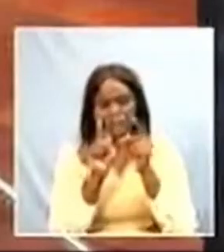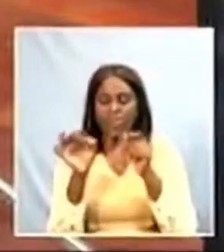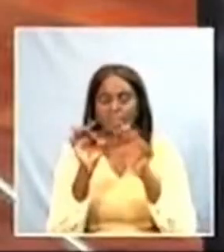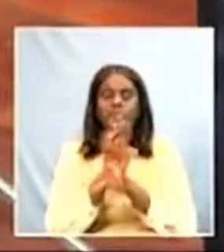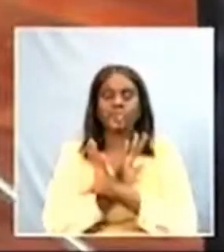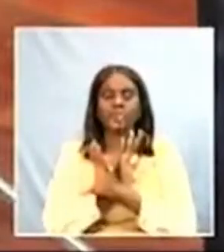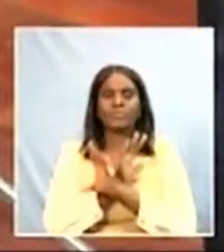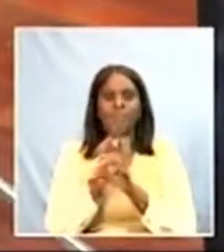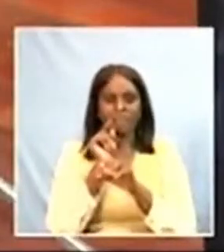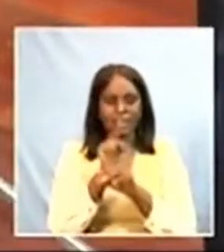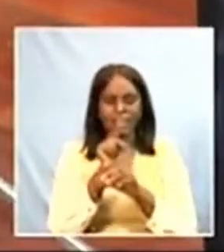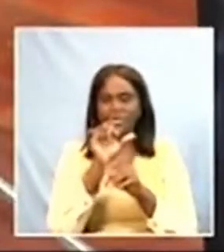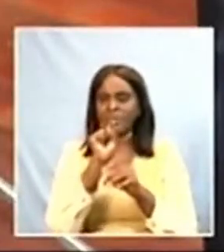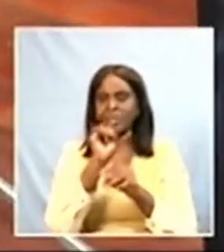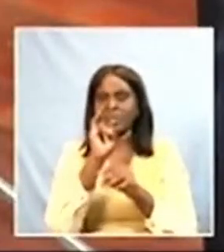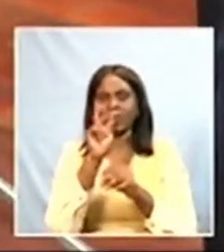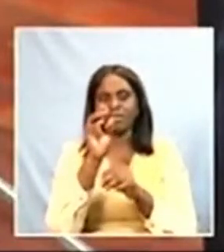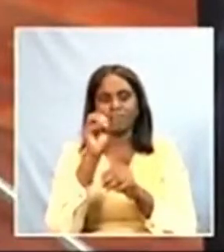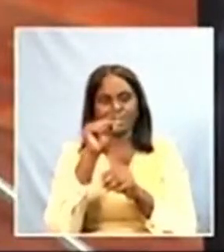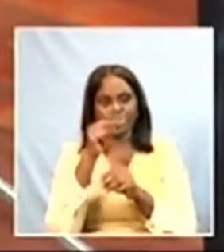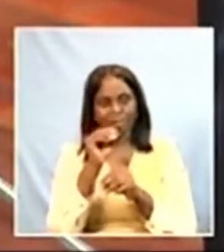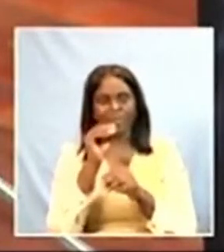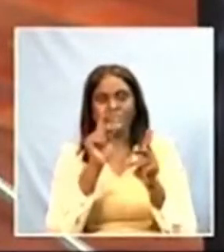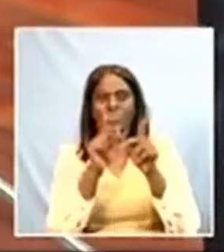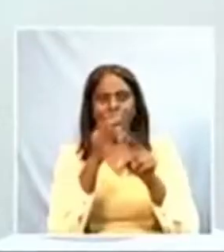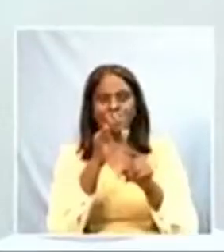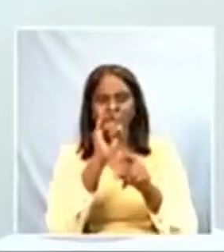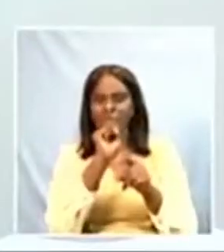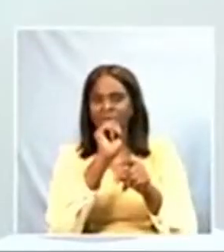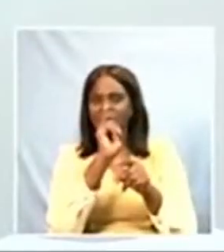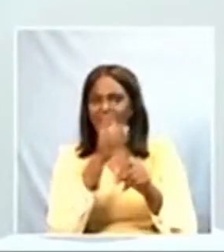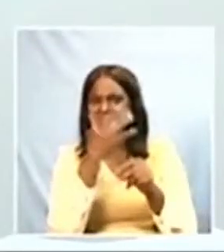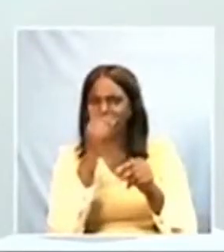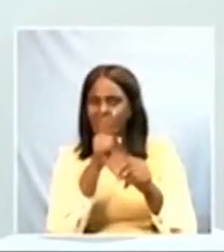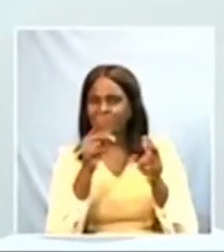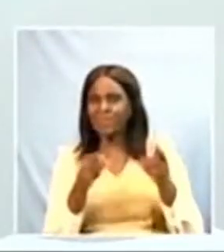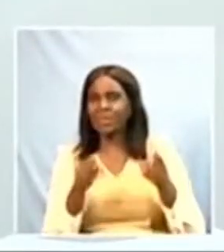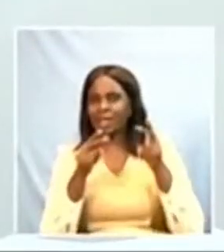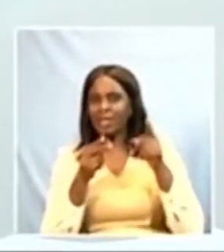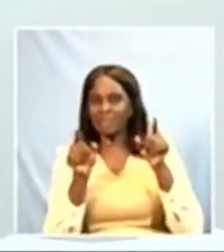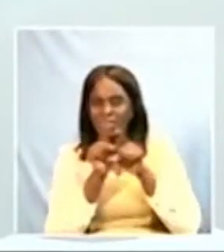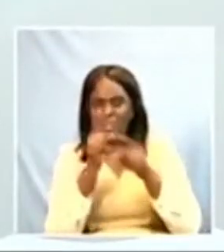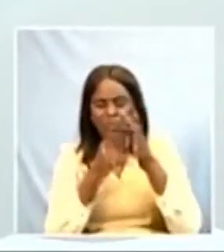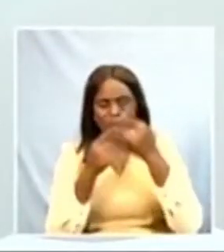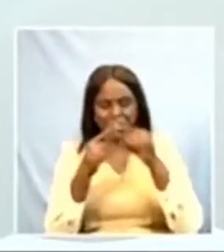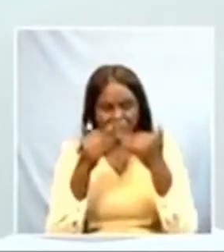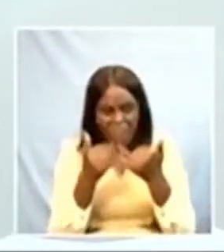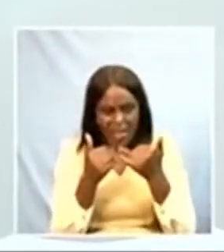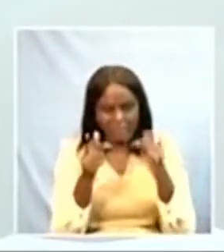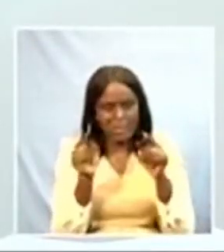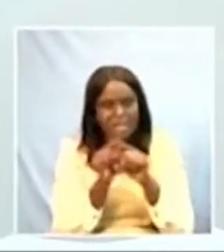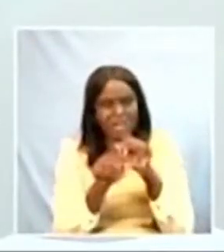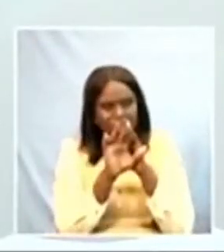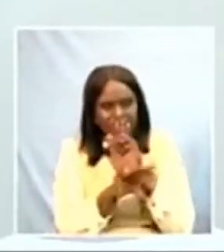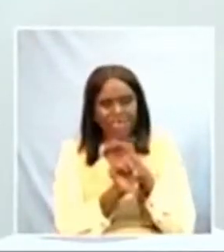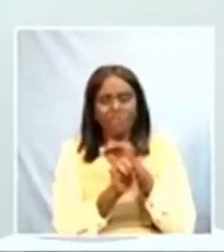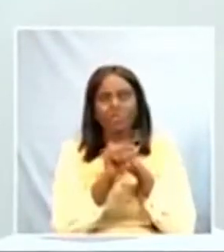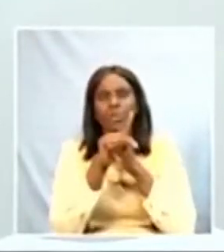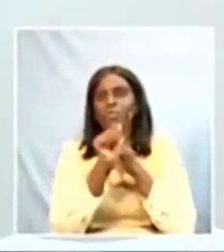Zambia on SIKONGO Council, the people of SIKONGO, is too high, and what is happening is below